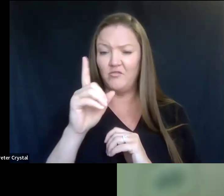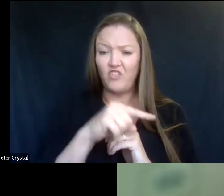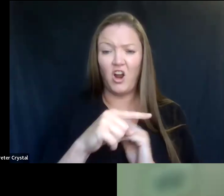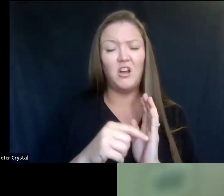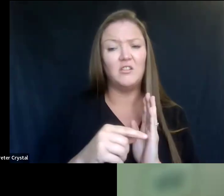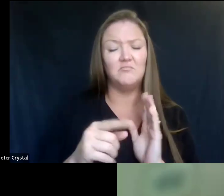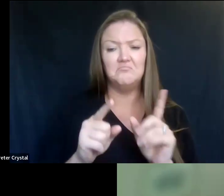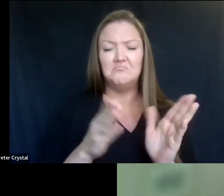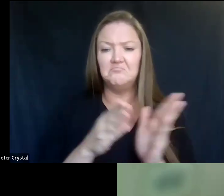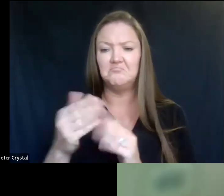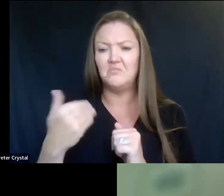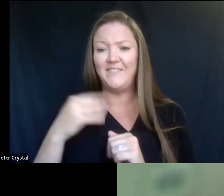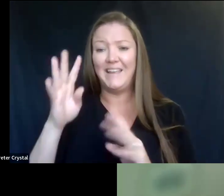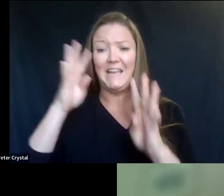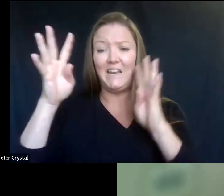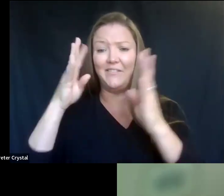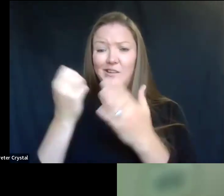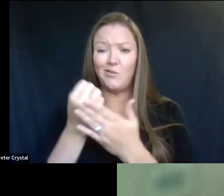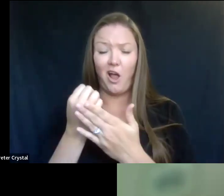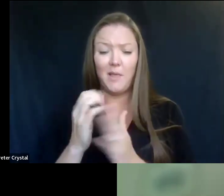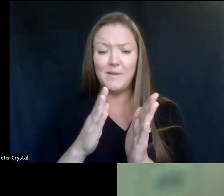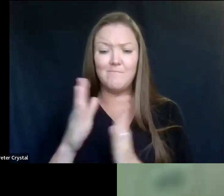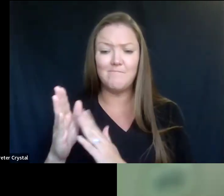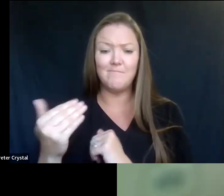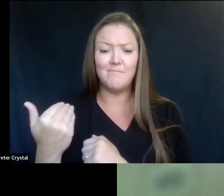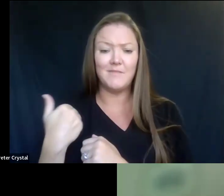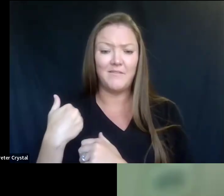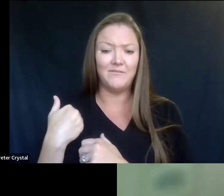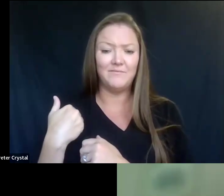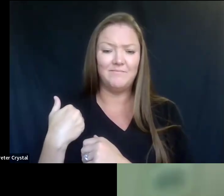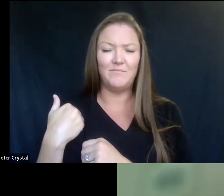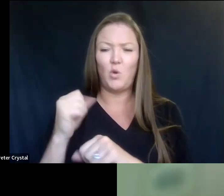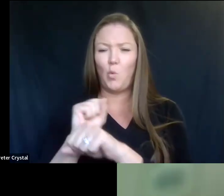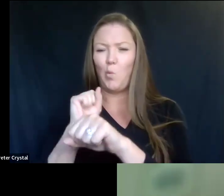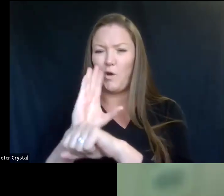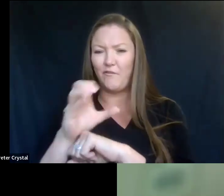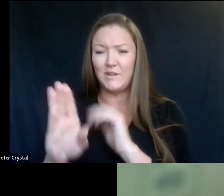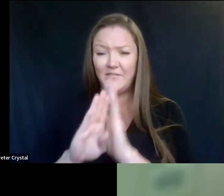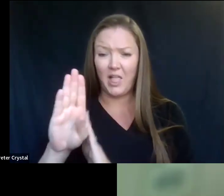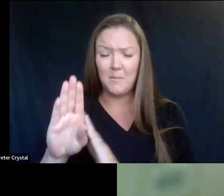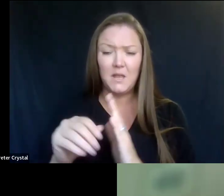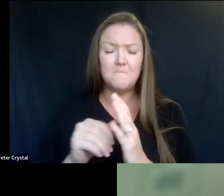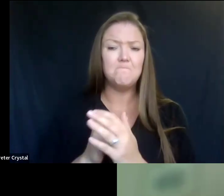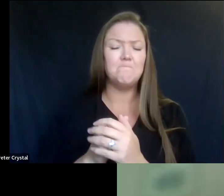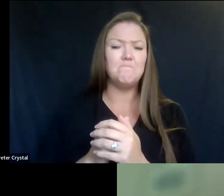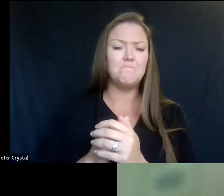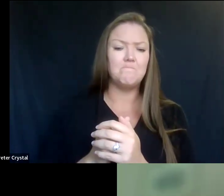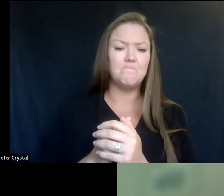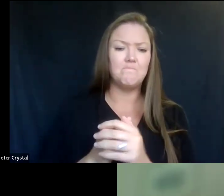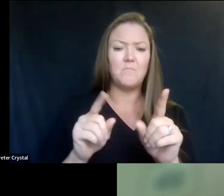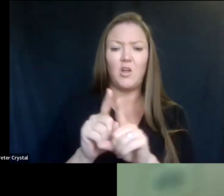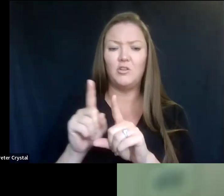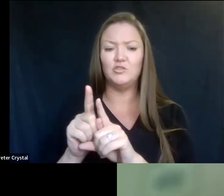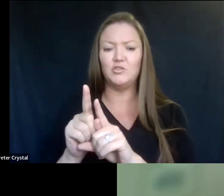economy, and workforce development. And then another one that Kitty and I and a few others are involved with the Office of the